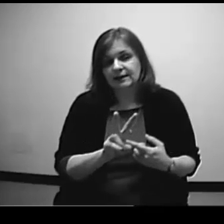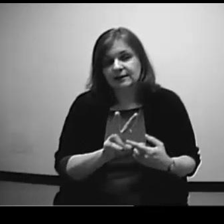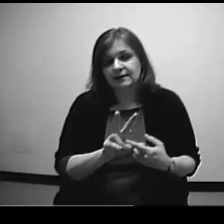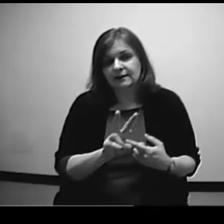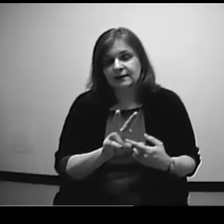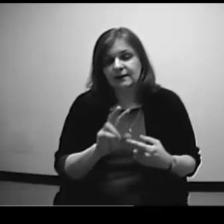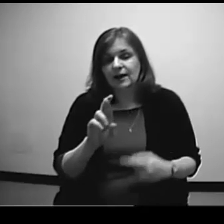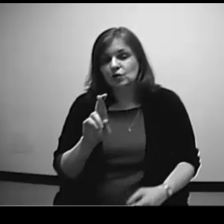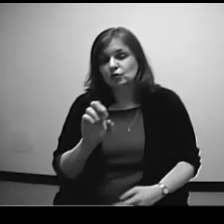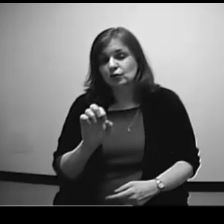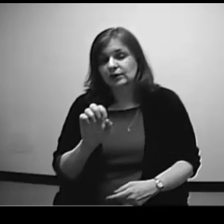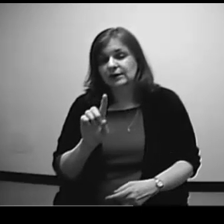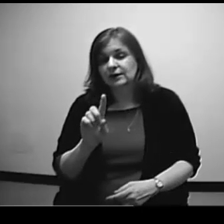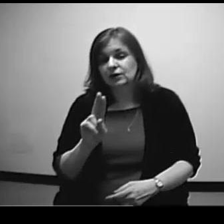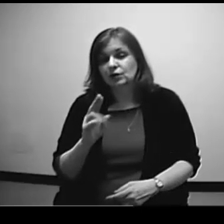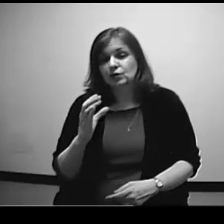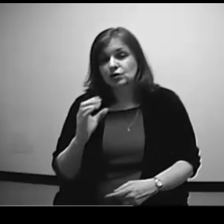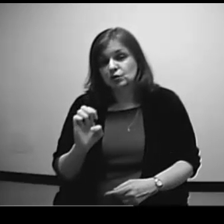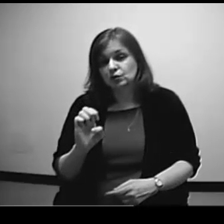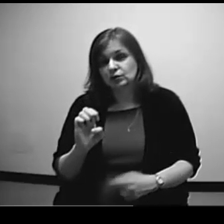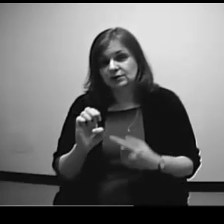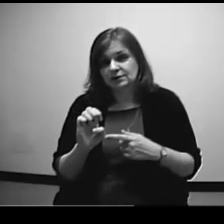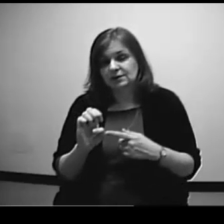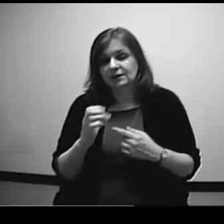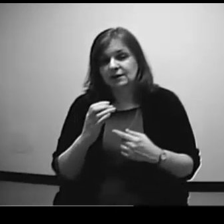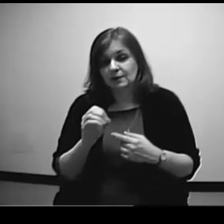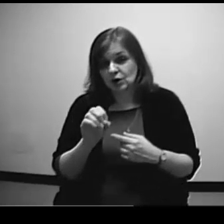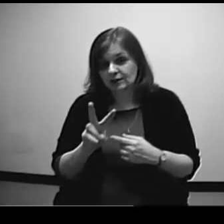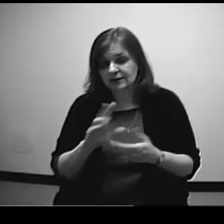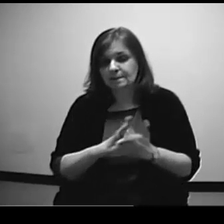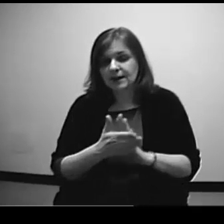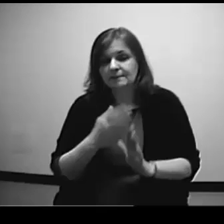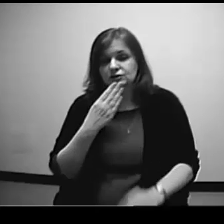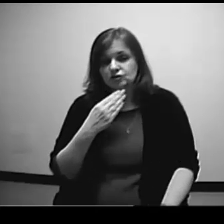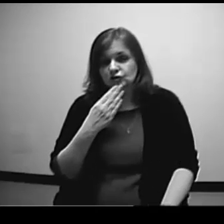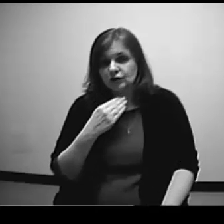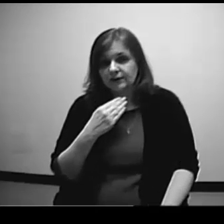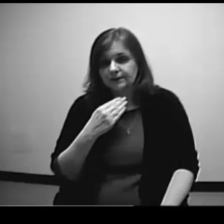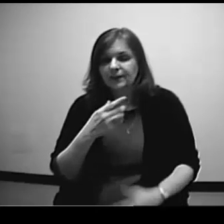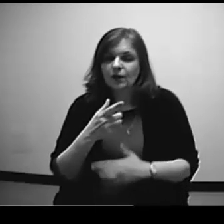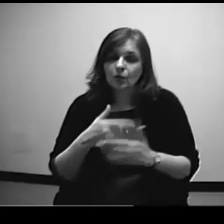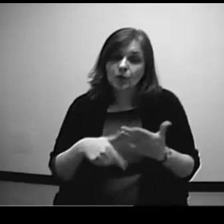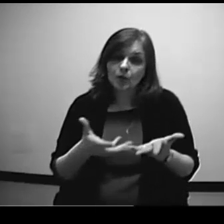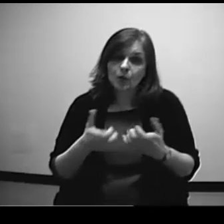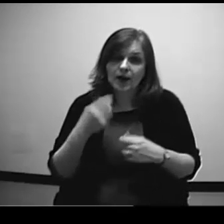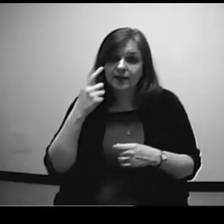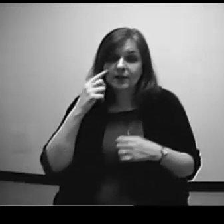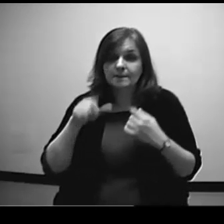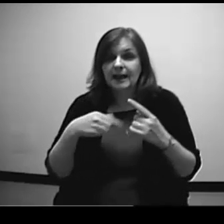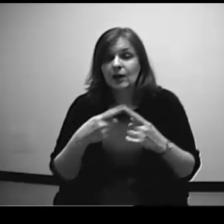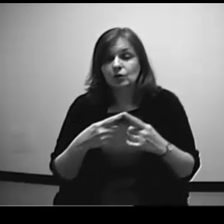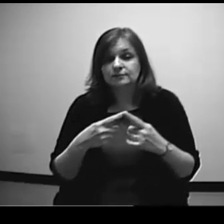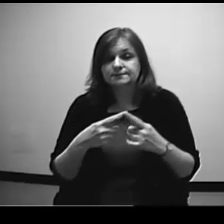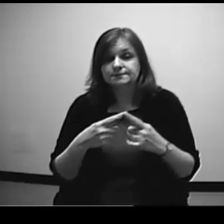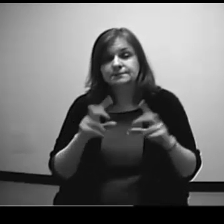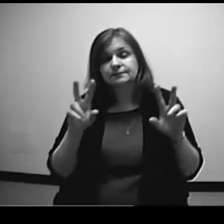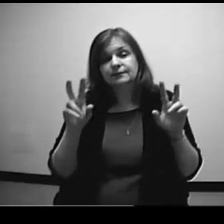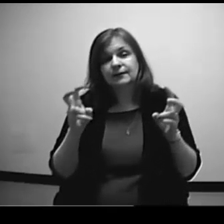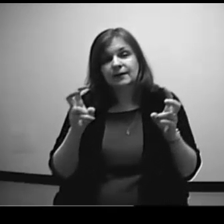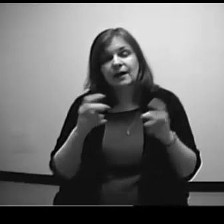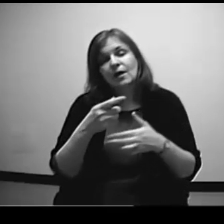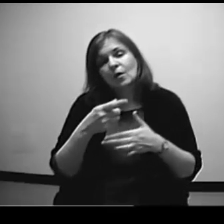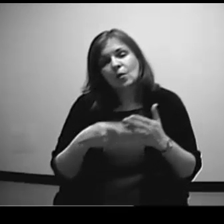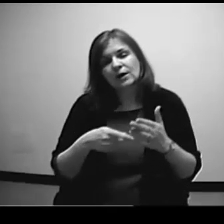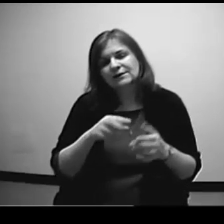carbon dioxide and reduce it into a sugar. Okay, so what we want to